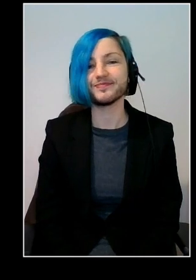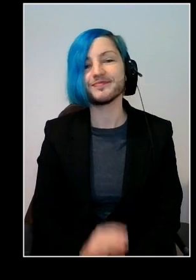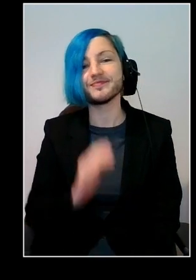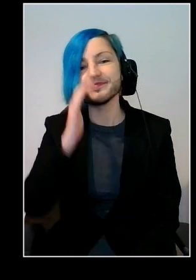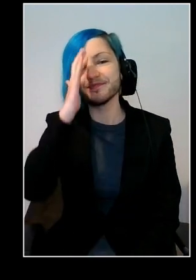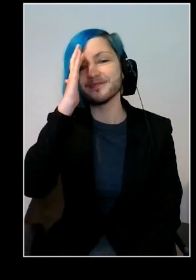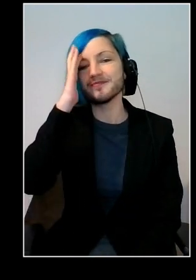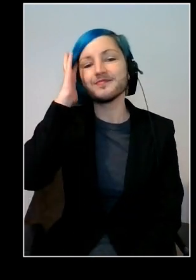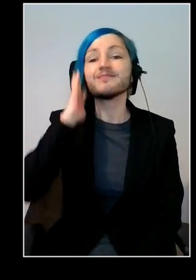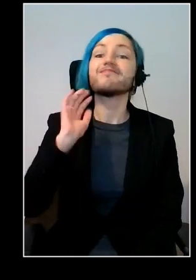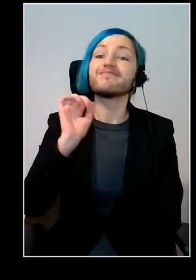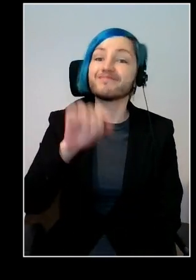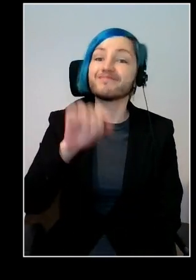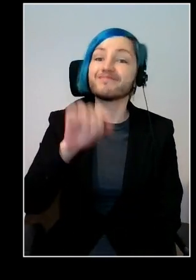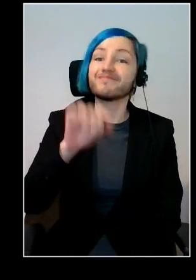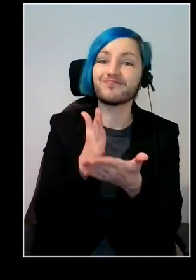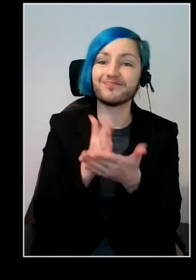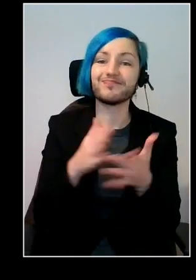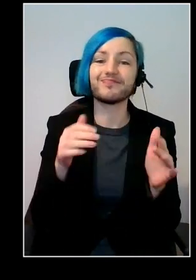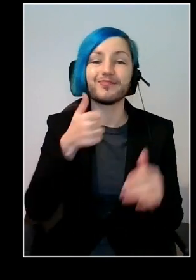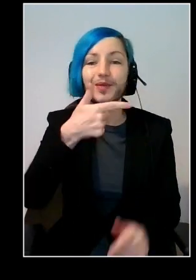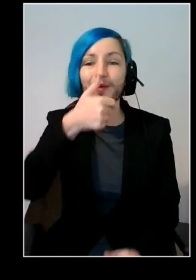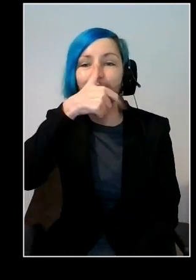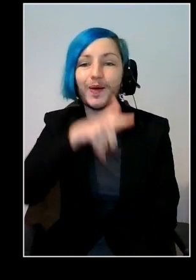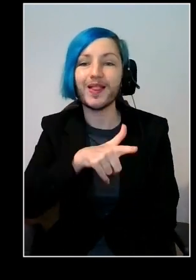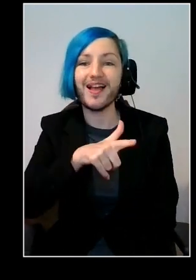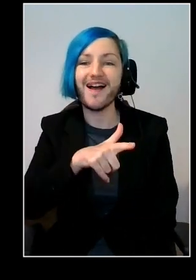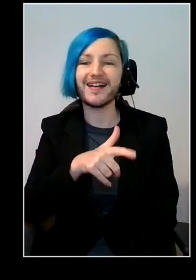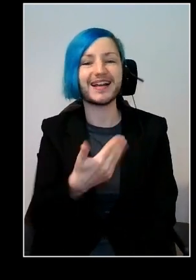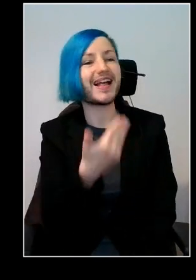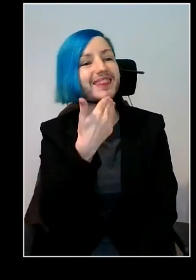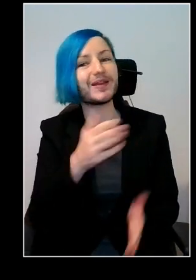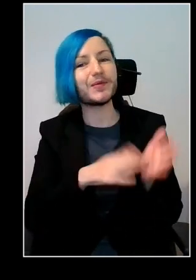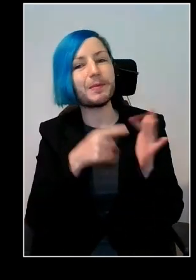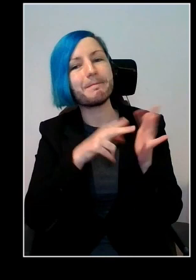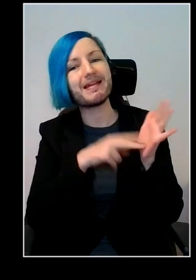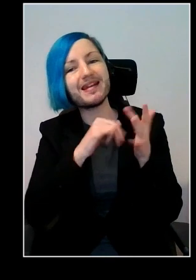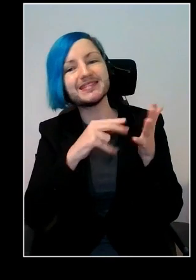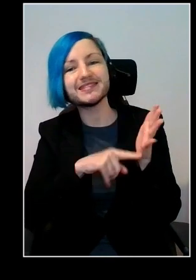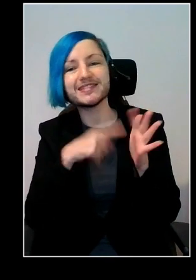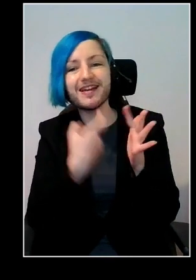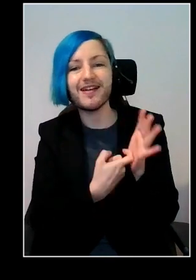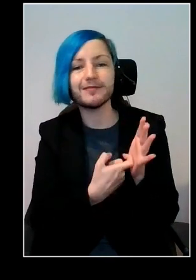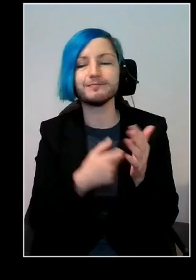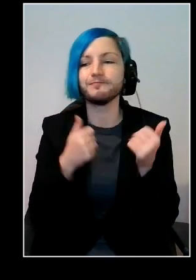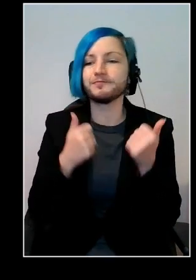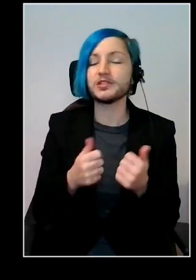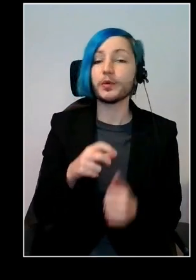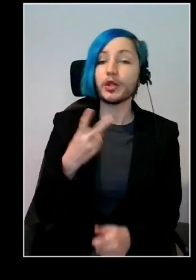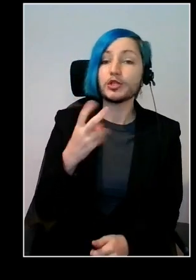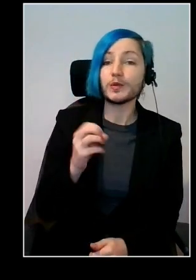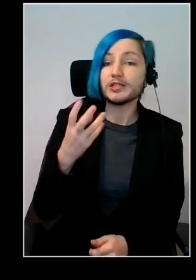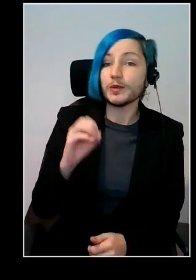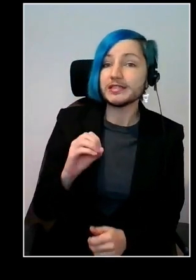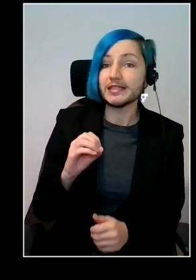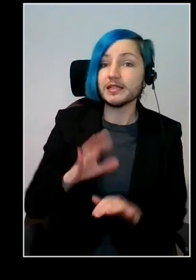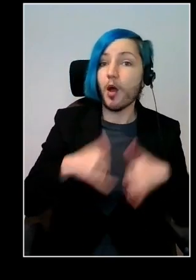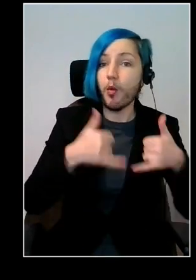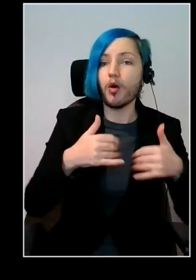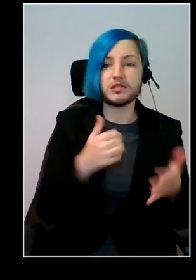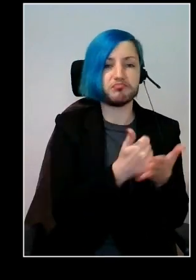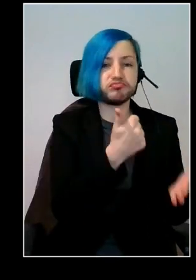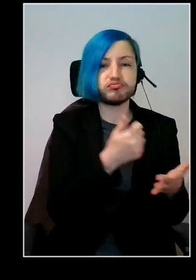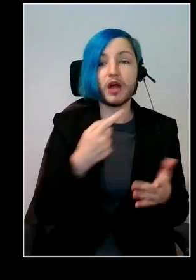Good luck indeed. Thank you so much, Minister. So 2020's awards were fantastic as always, and we're looking forward to being back in person